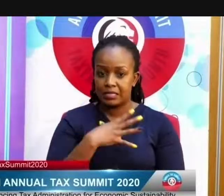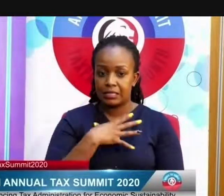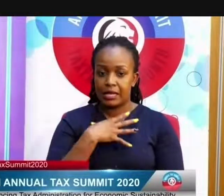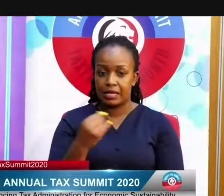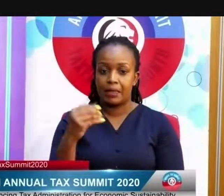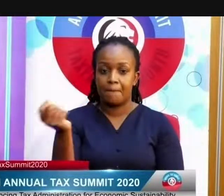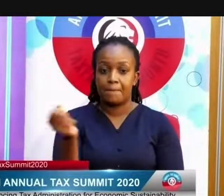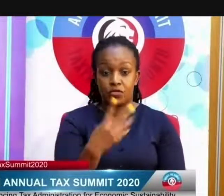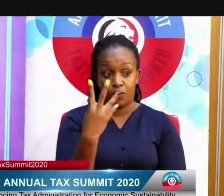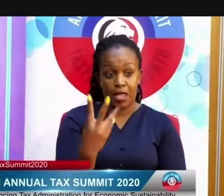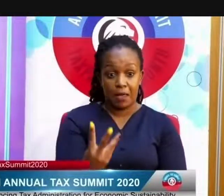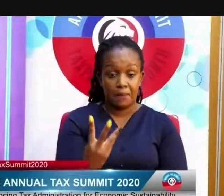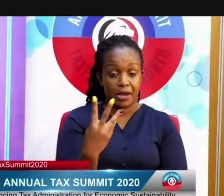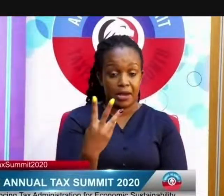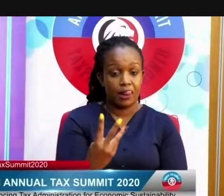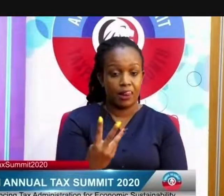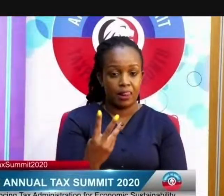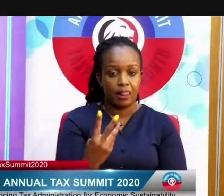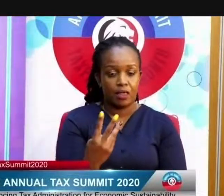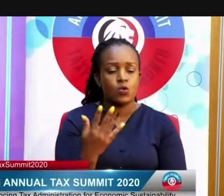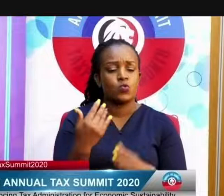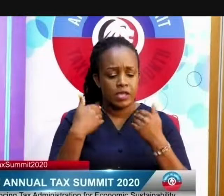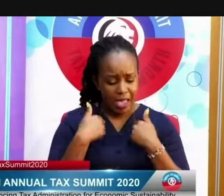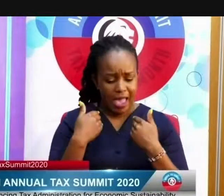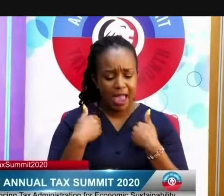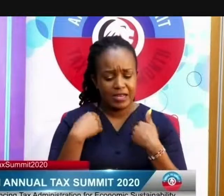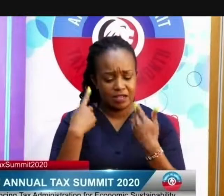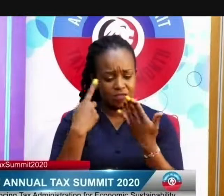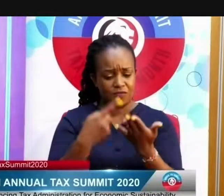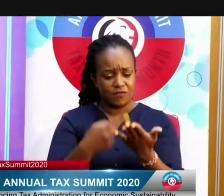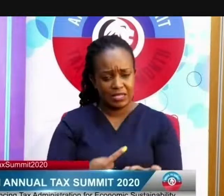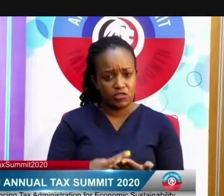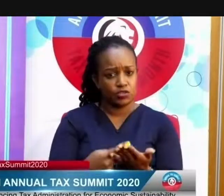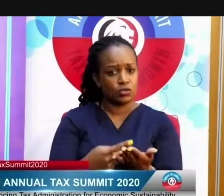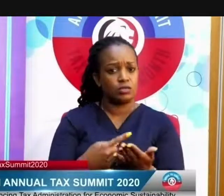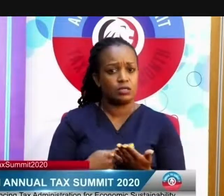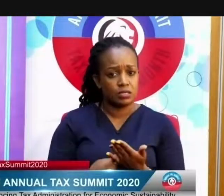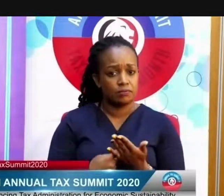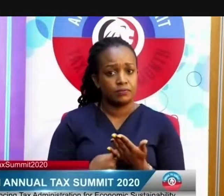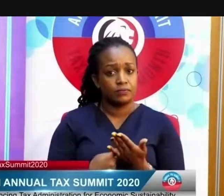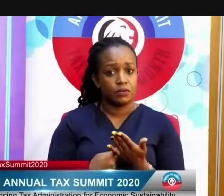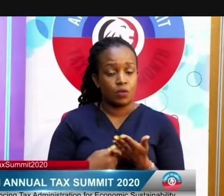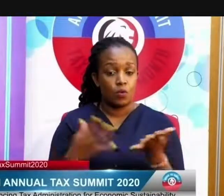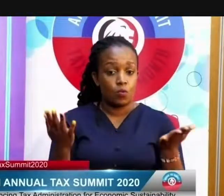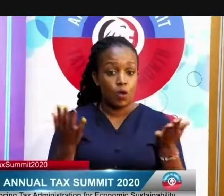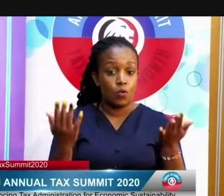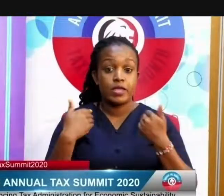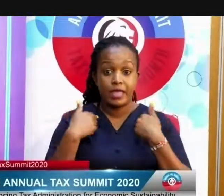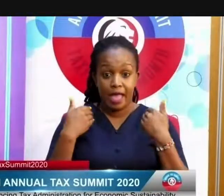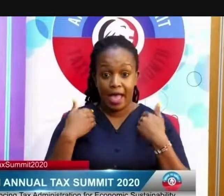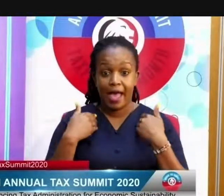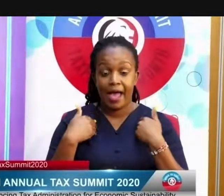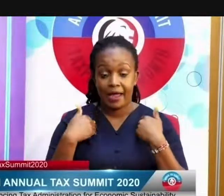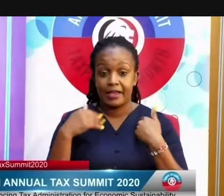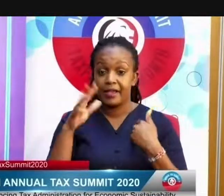I had conversations one-on-one with about 15 heads of tax across the continent during this